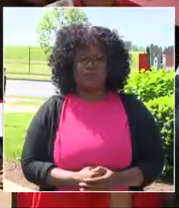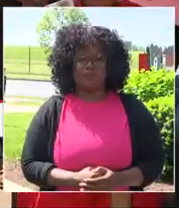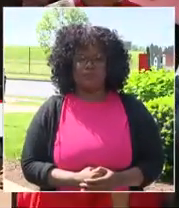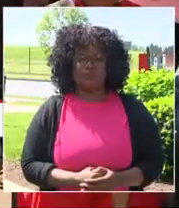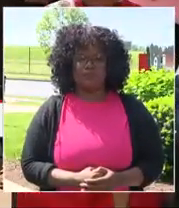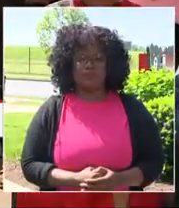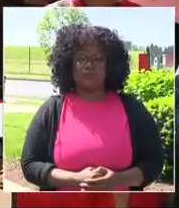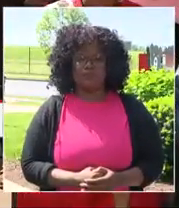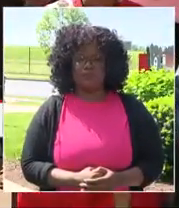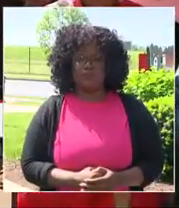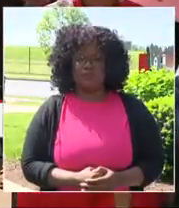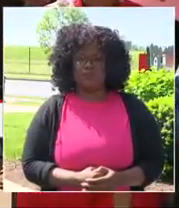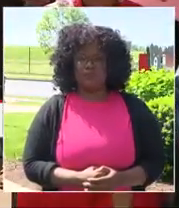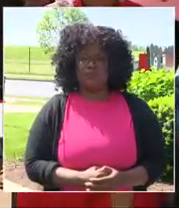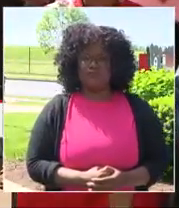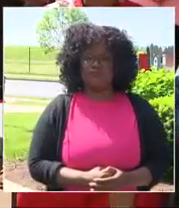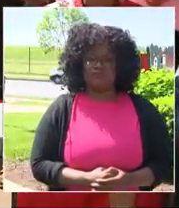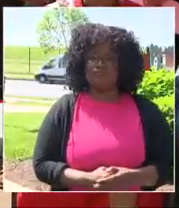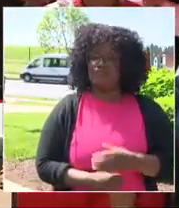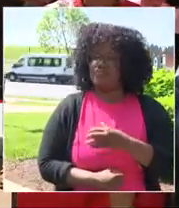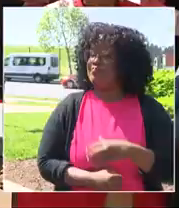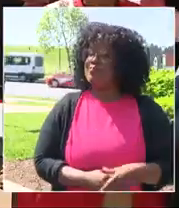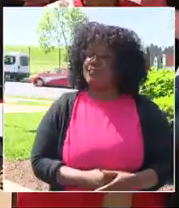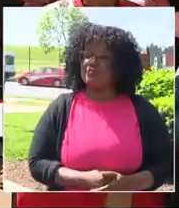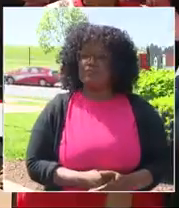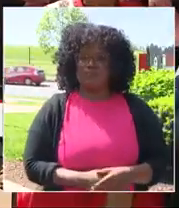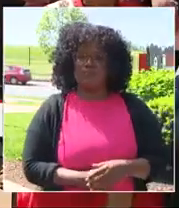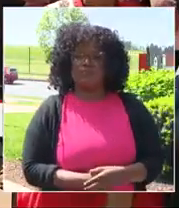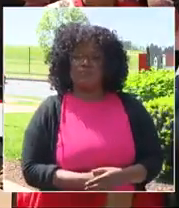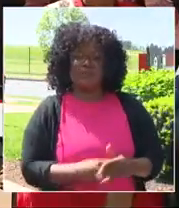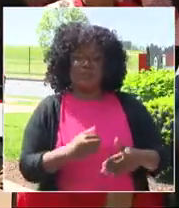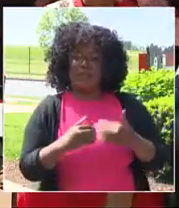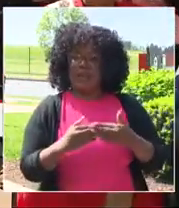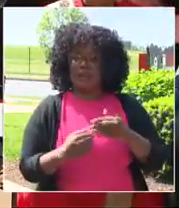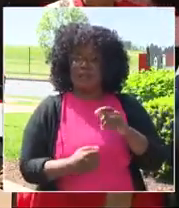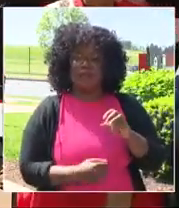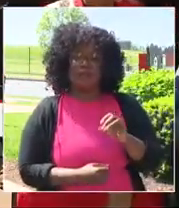Next, Jacqueline Bowens from the DC Hospital Association.